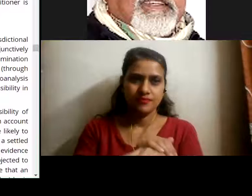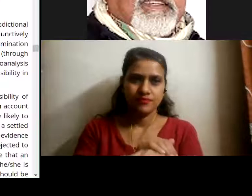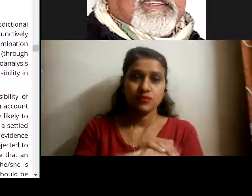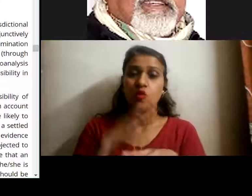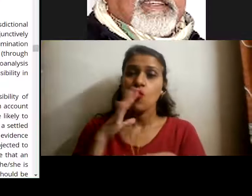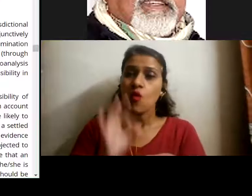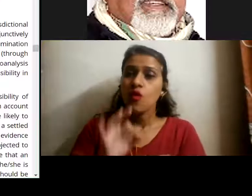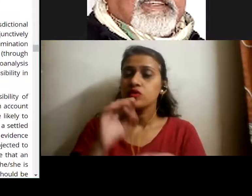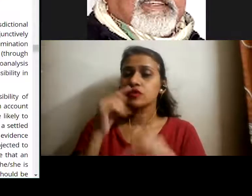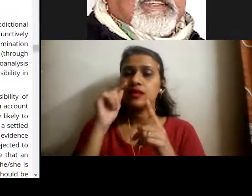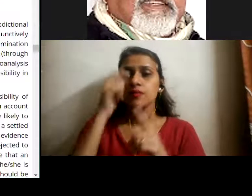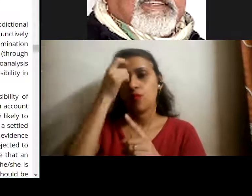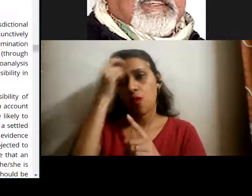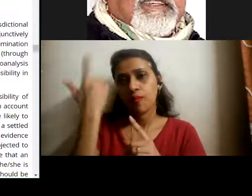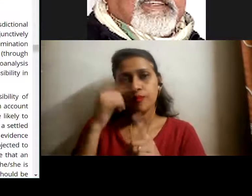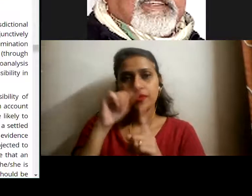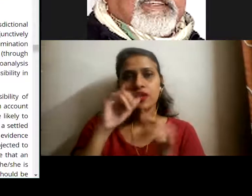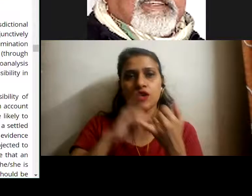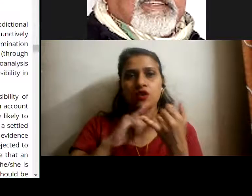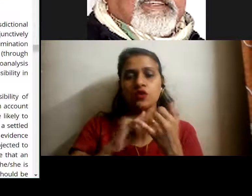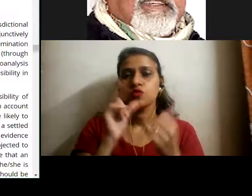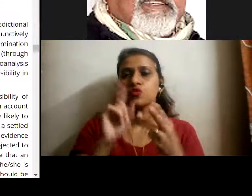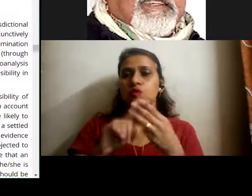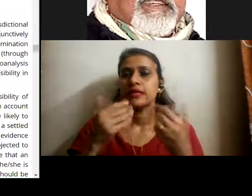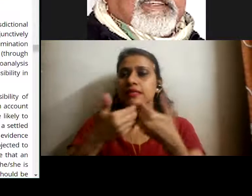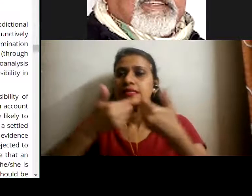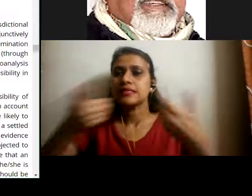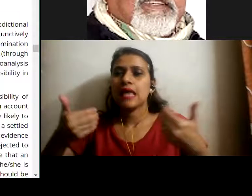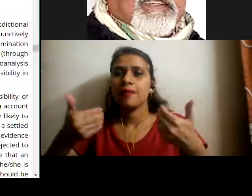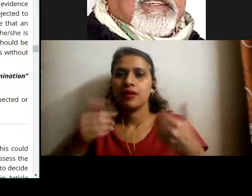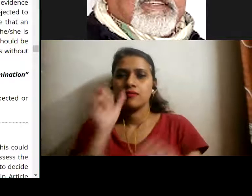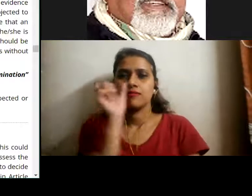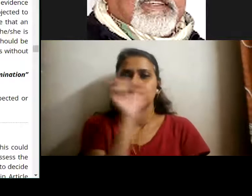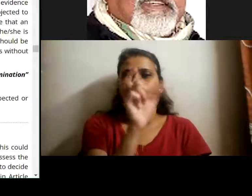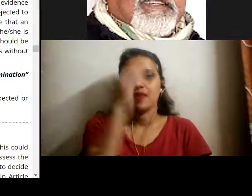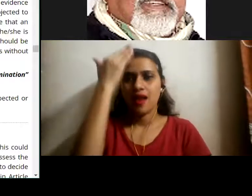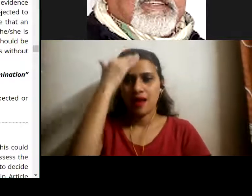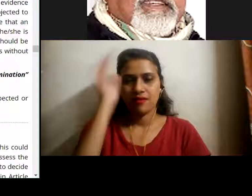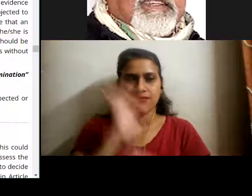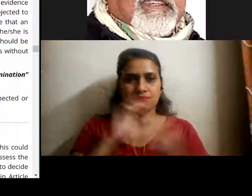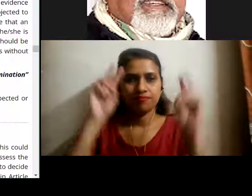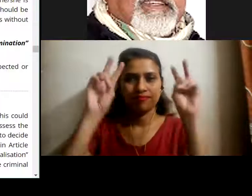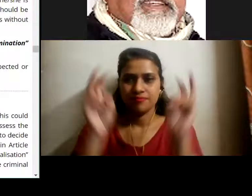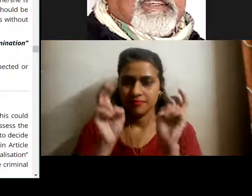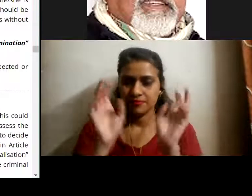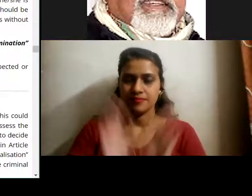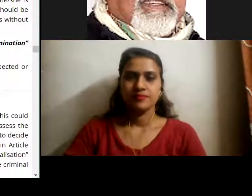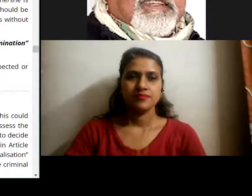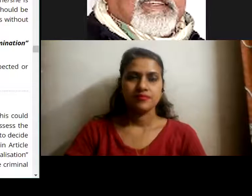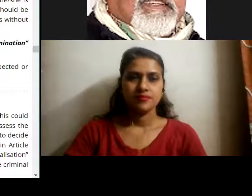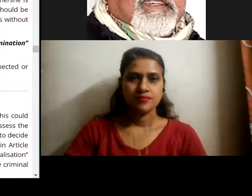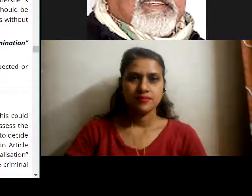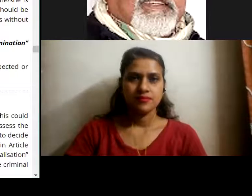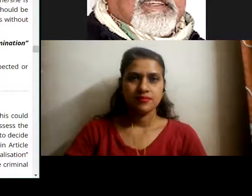actual issues begin. They have segregated it for us. That is whether, and usually the issue starts with the